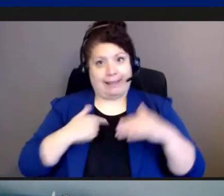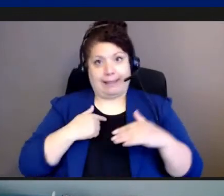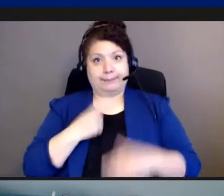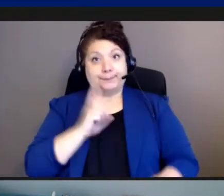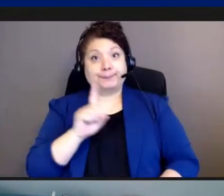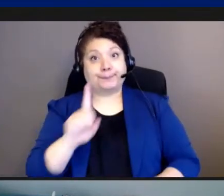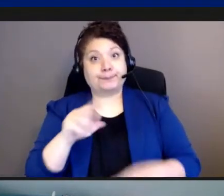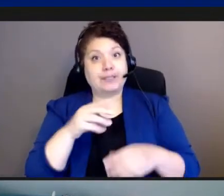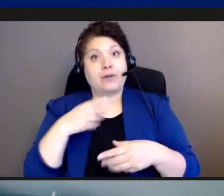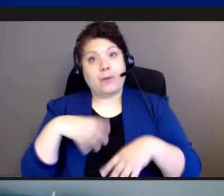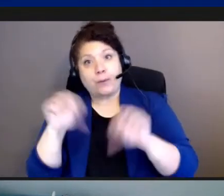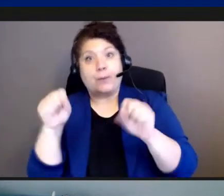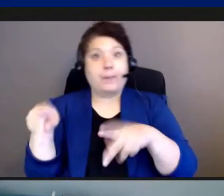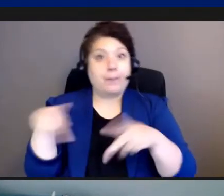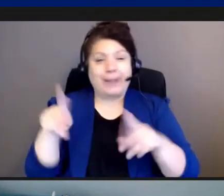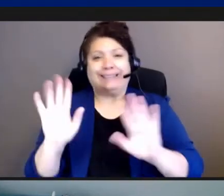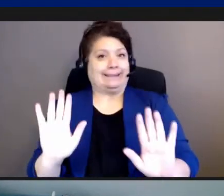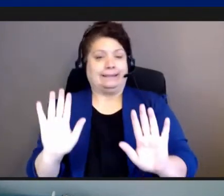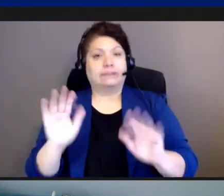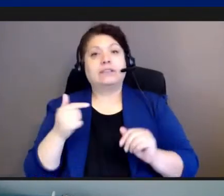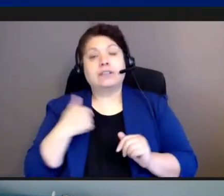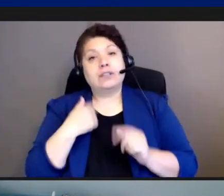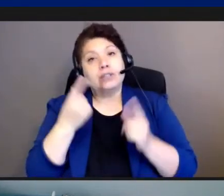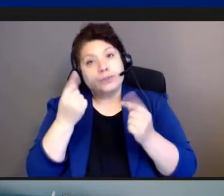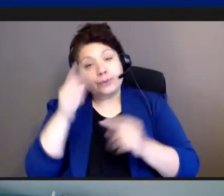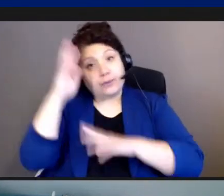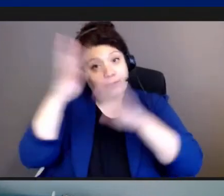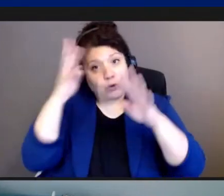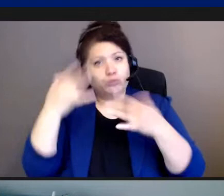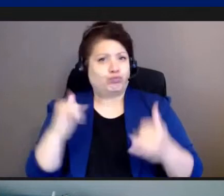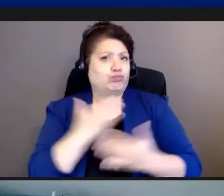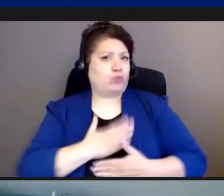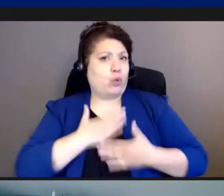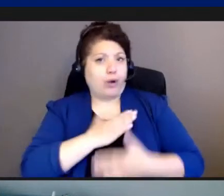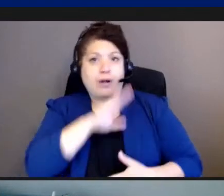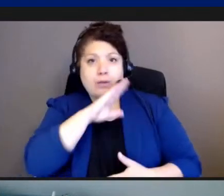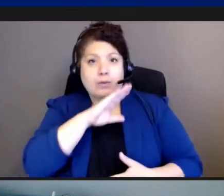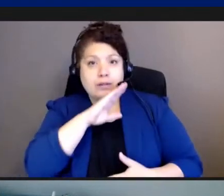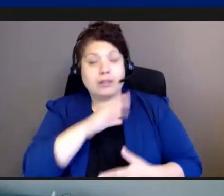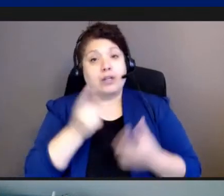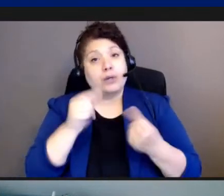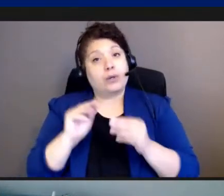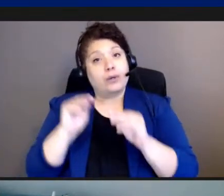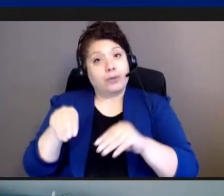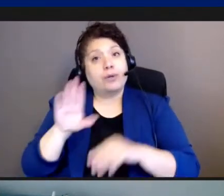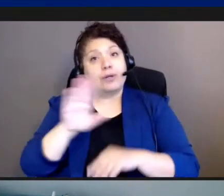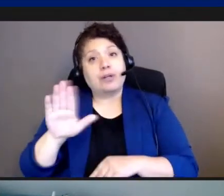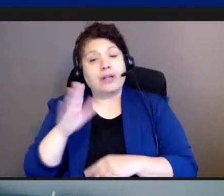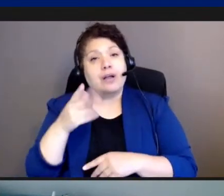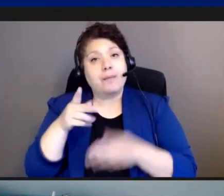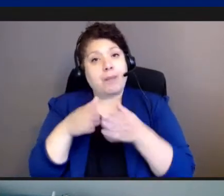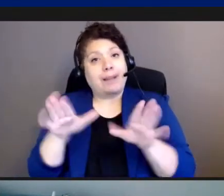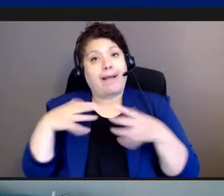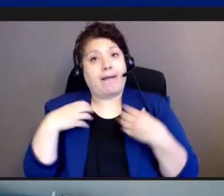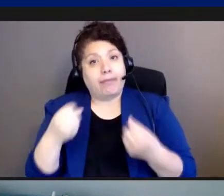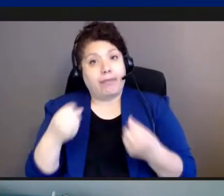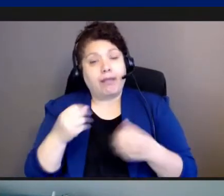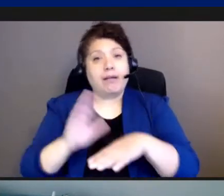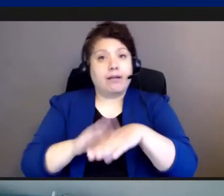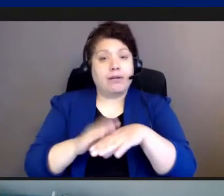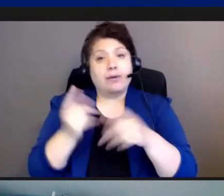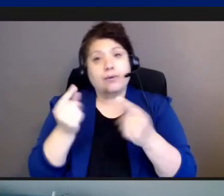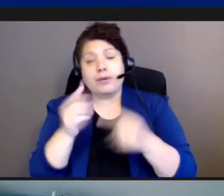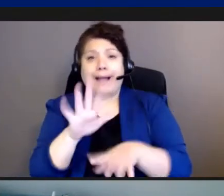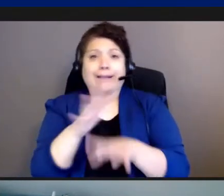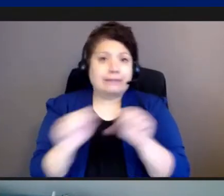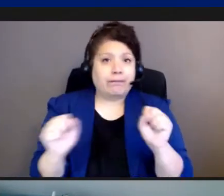have an enjoyable Halloween. We continue to update our Be Social Wise page on ottawapublichealth.ca, including advice on safer ways to